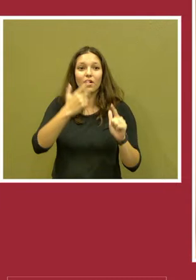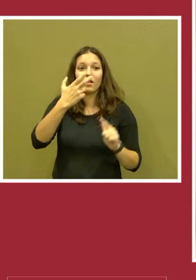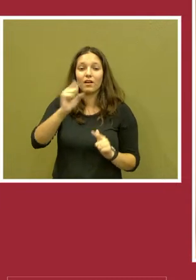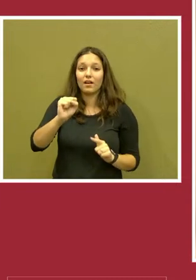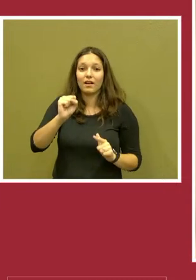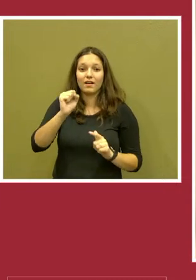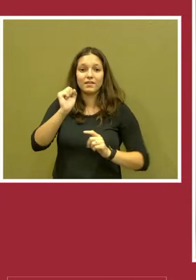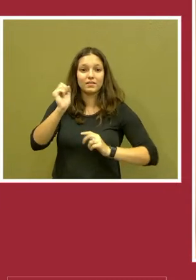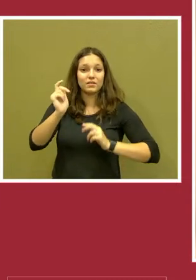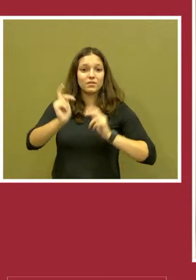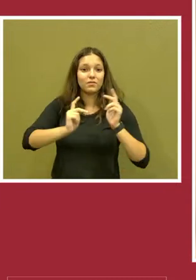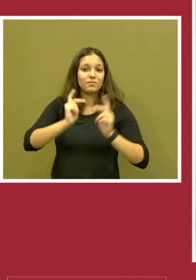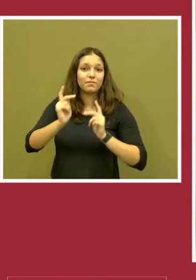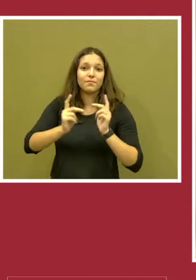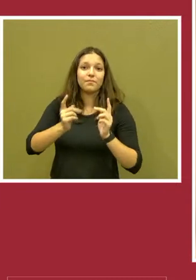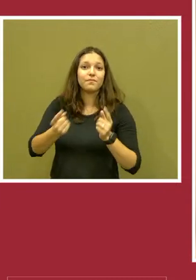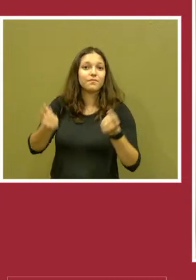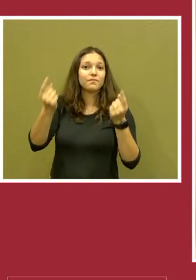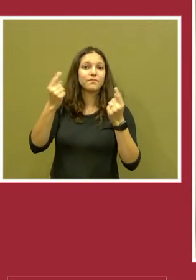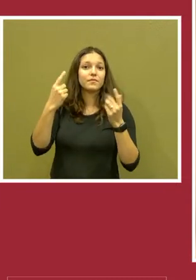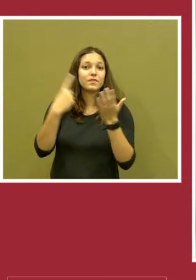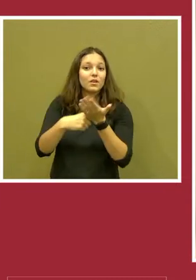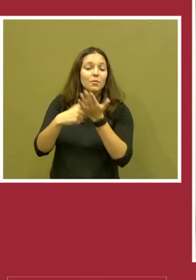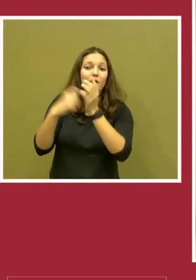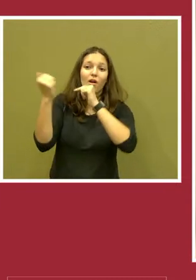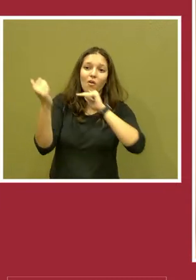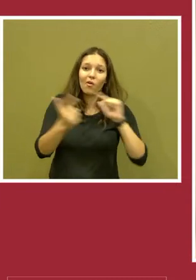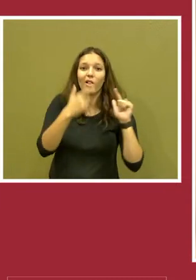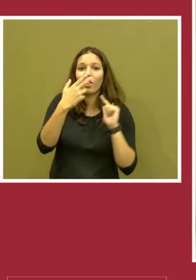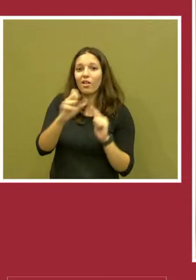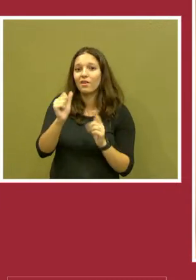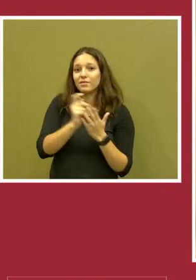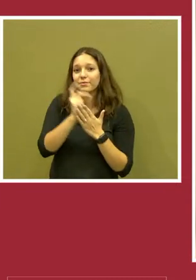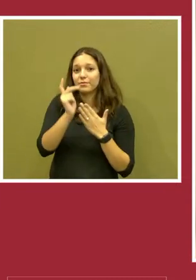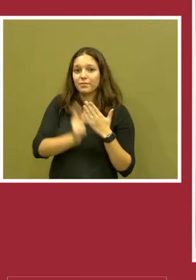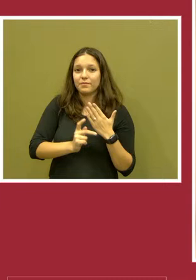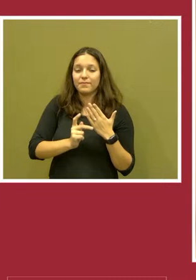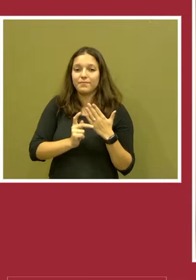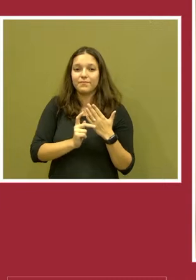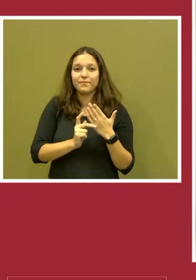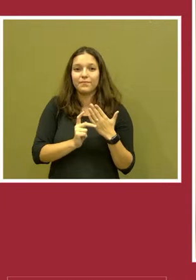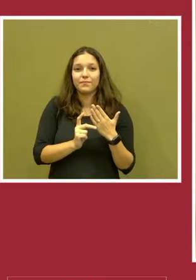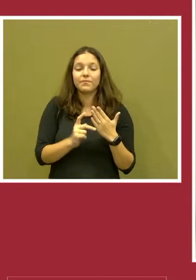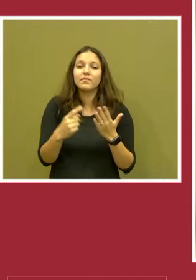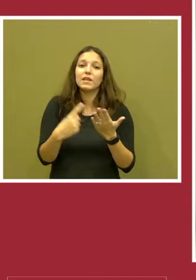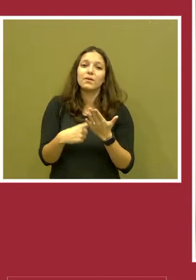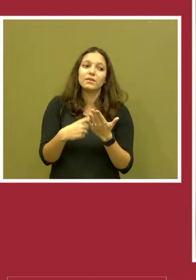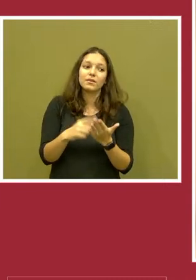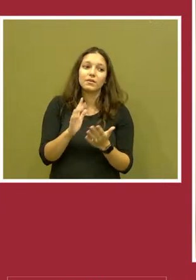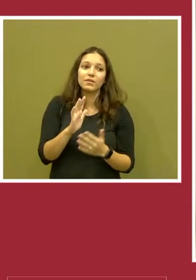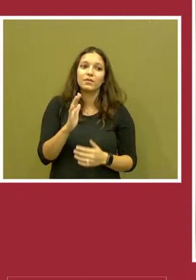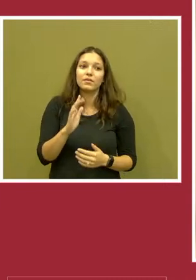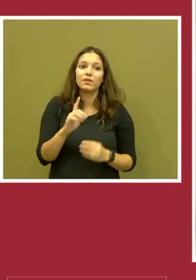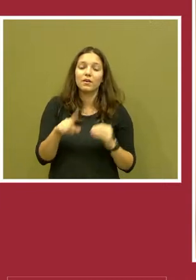school folks talking about all those high school programs. We've talked about